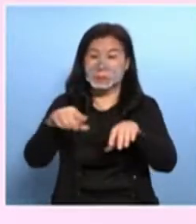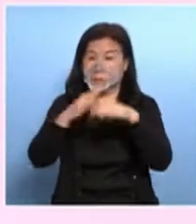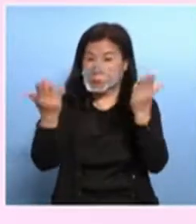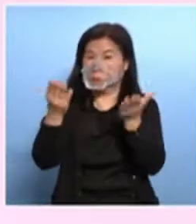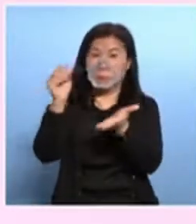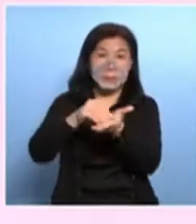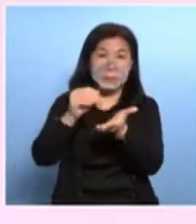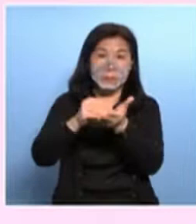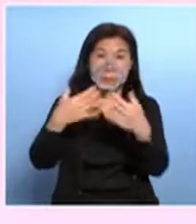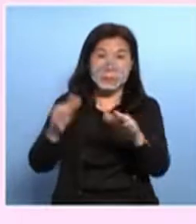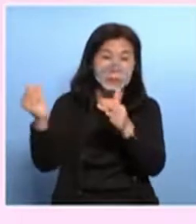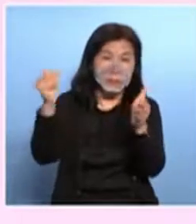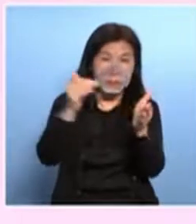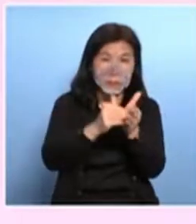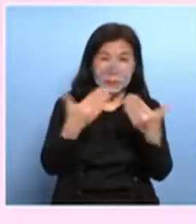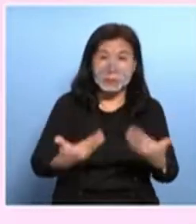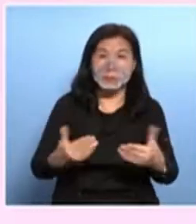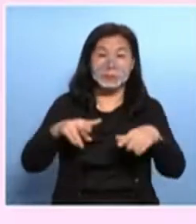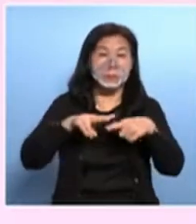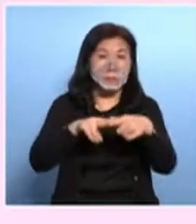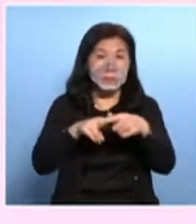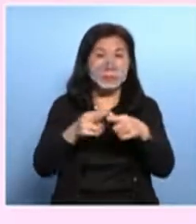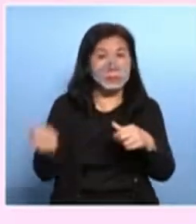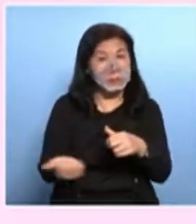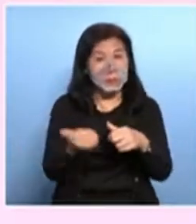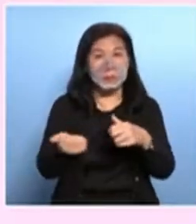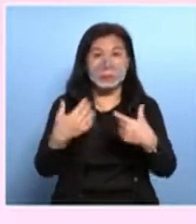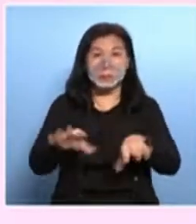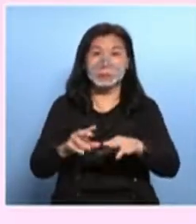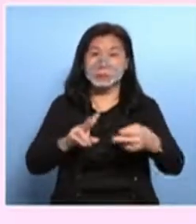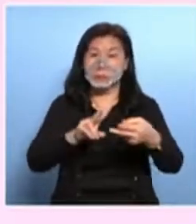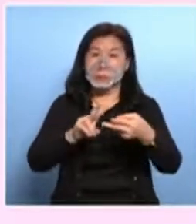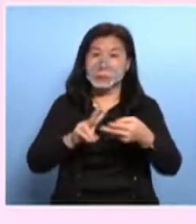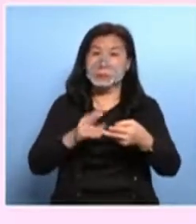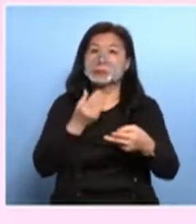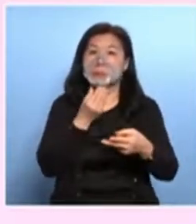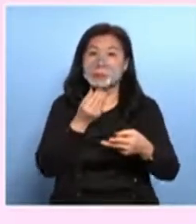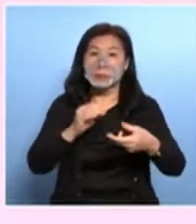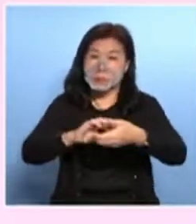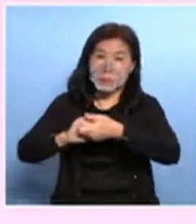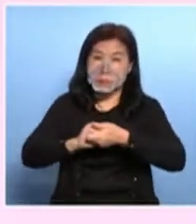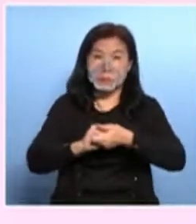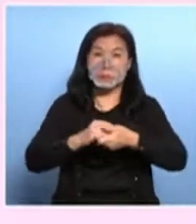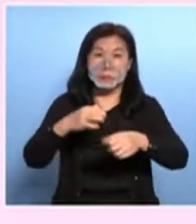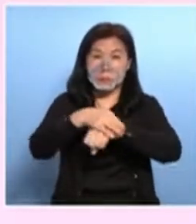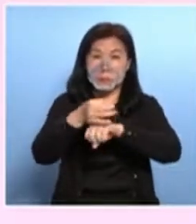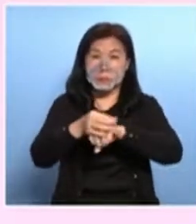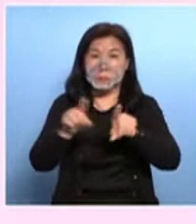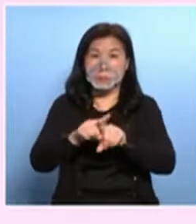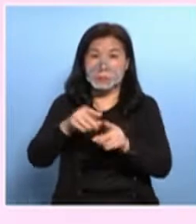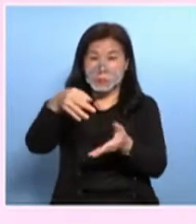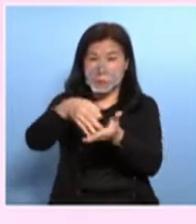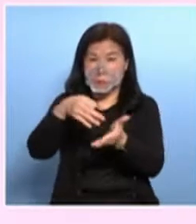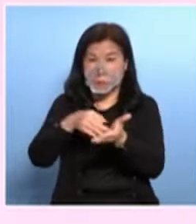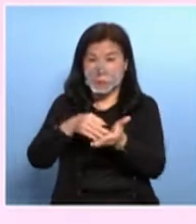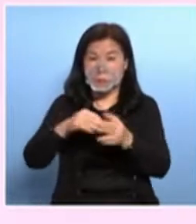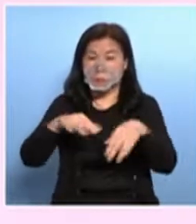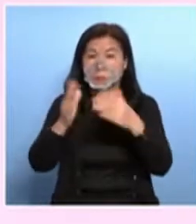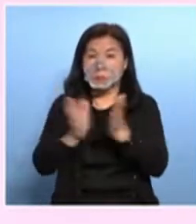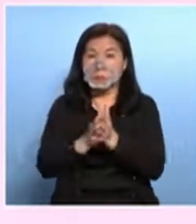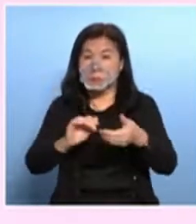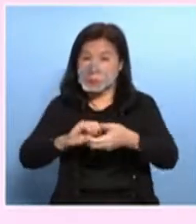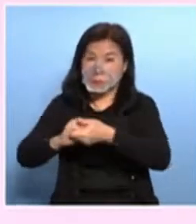which came into full effect last year, have been implemented smoothly. ASEAN members welcome Hong Kong's interest in seeking